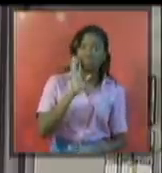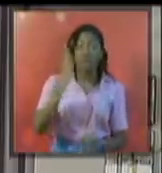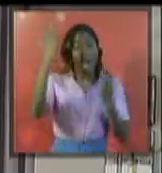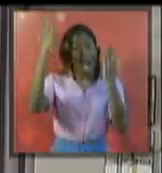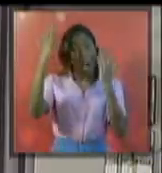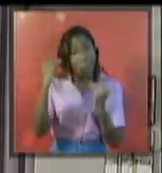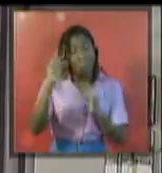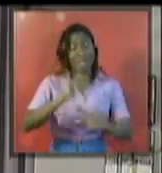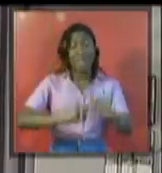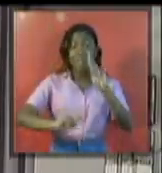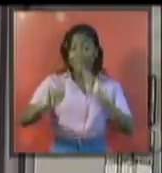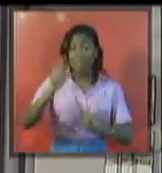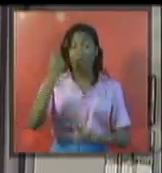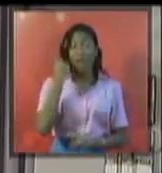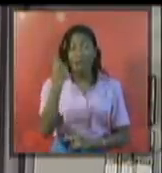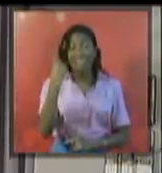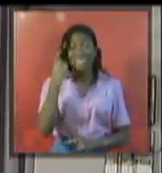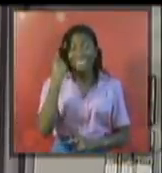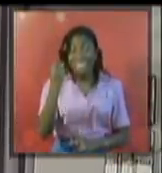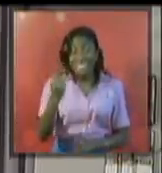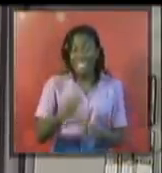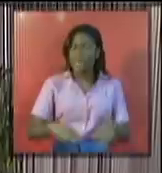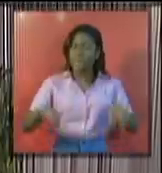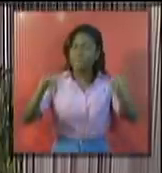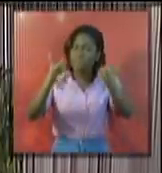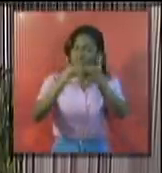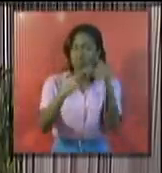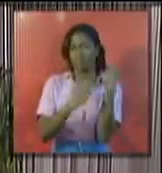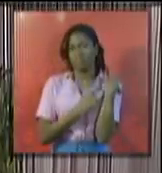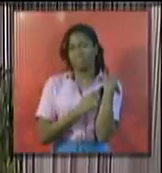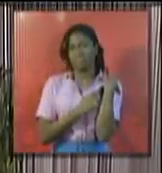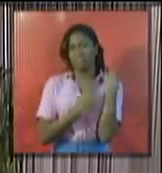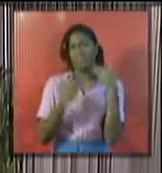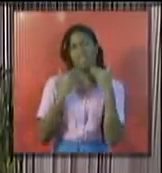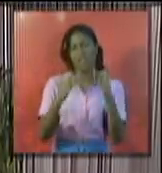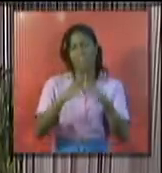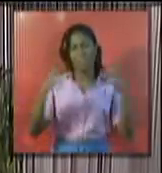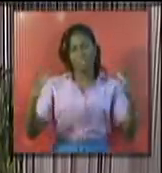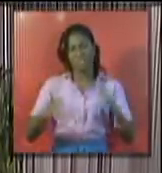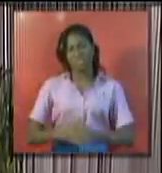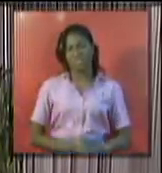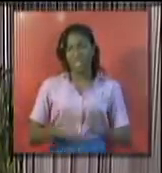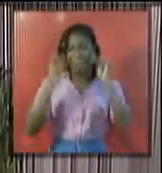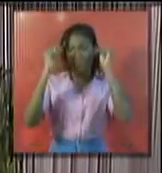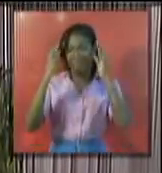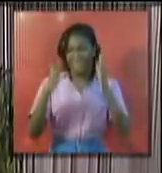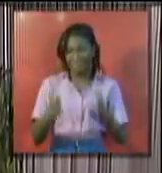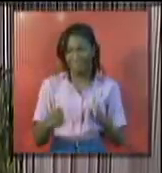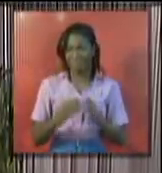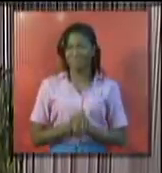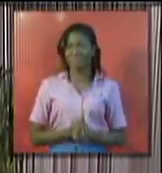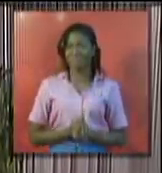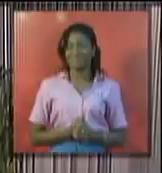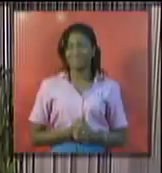population the need for them to do their bit, and I thank you very much. Thank you very much, Minister Deyalsingh, for that